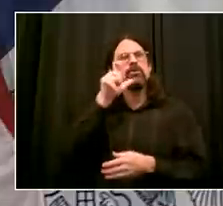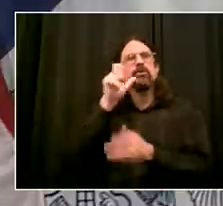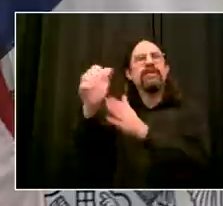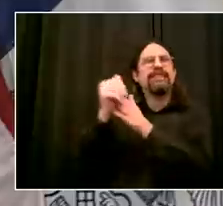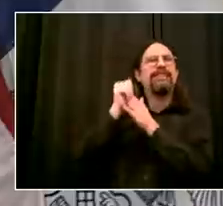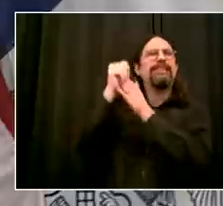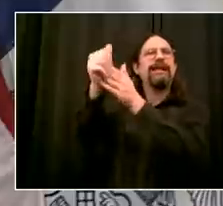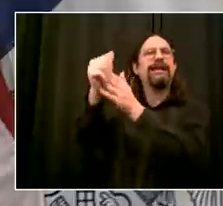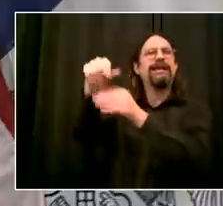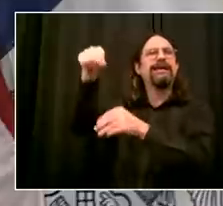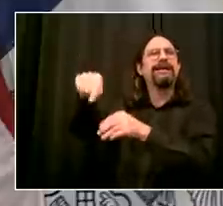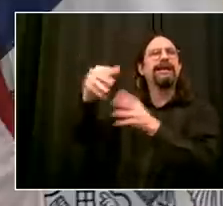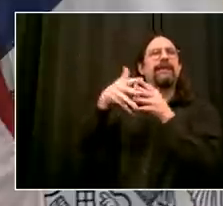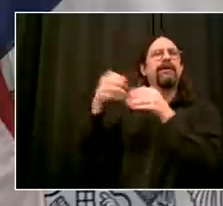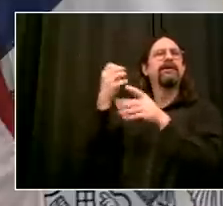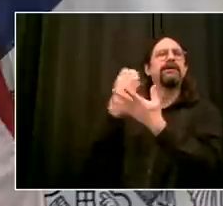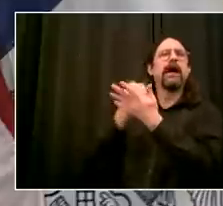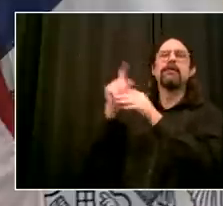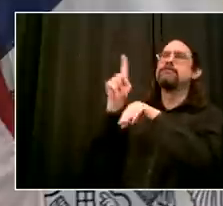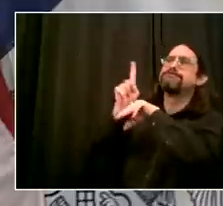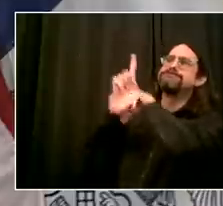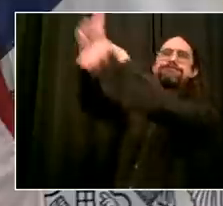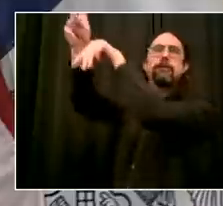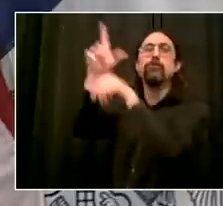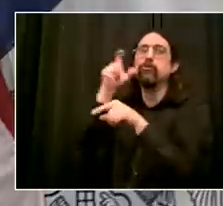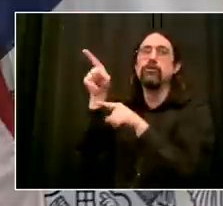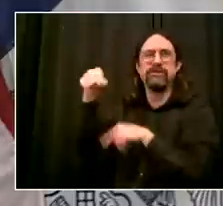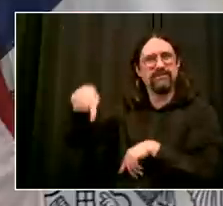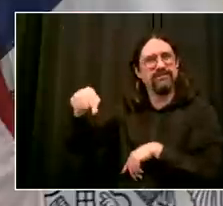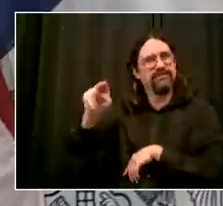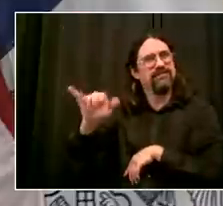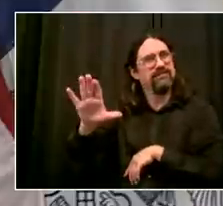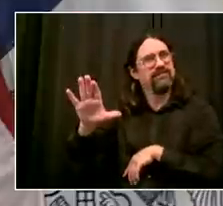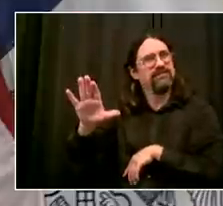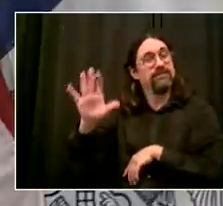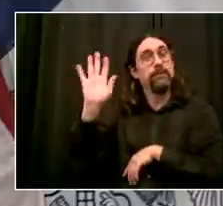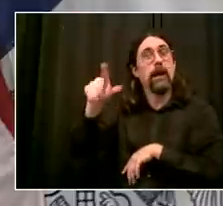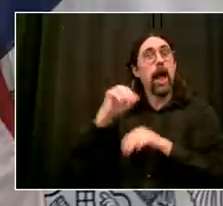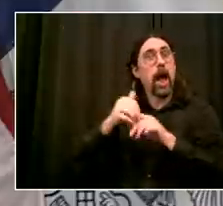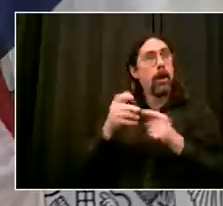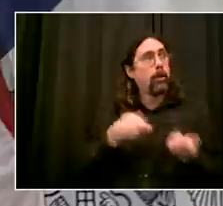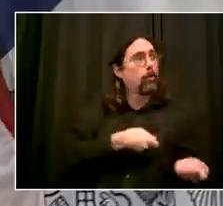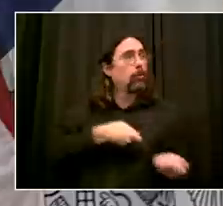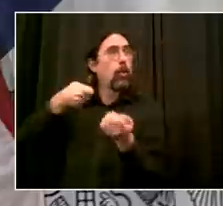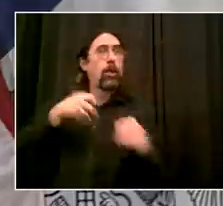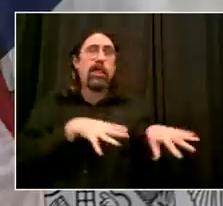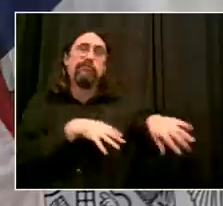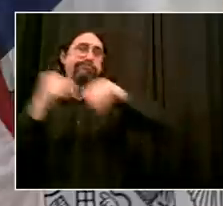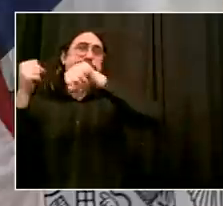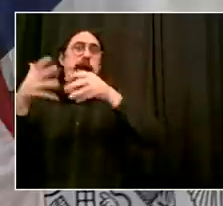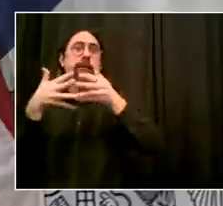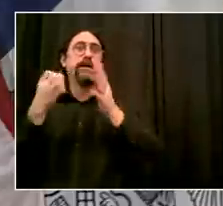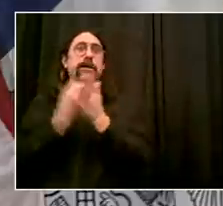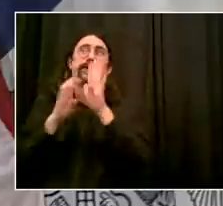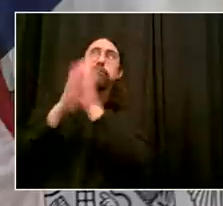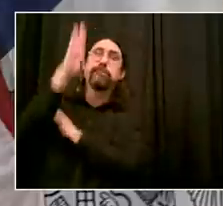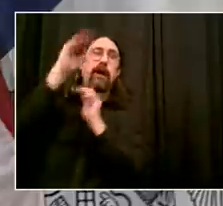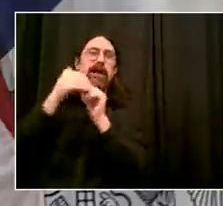the Congress should pass a stimulus. It's the right thing to do. It will spur on the economy. It will help people to survive these tough